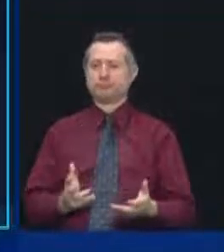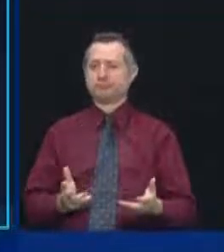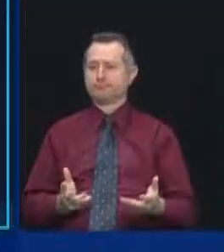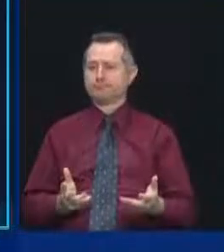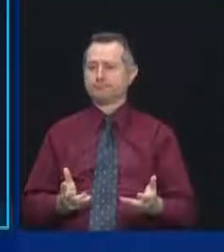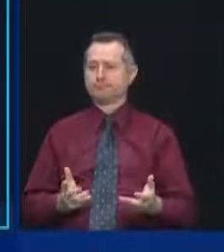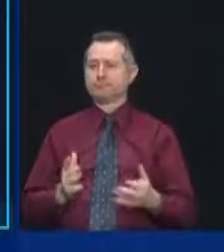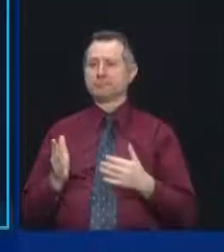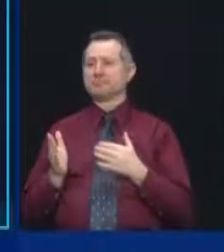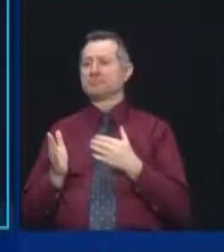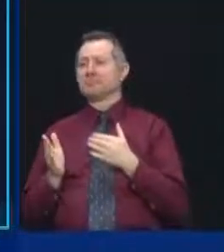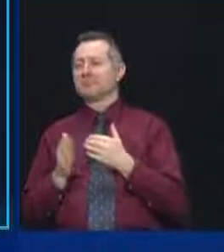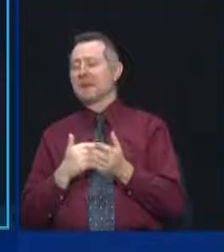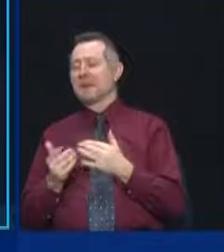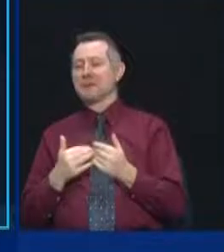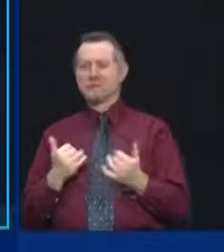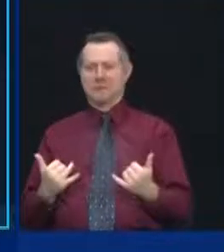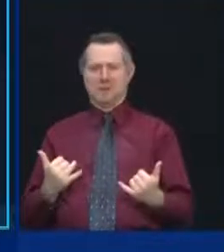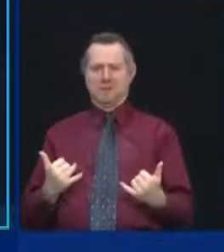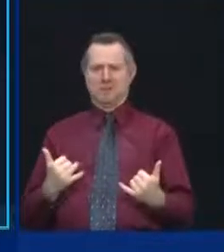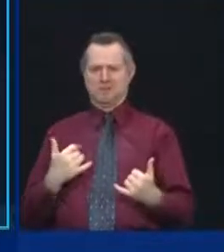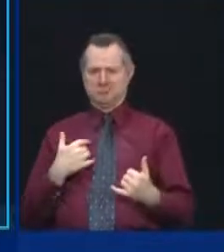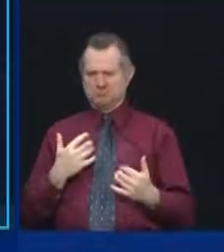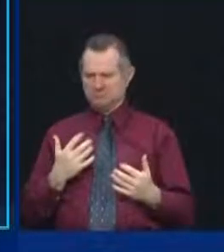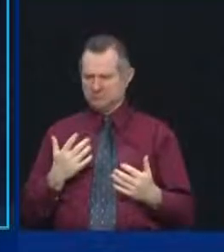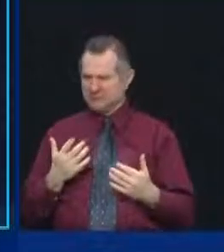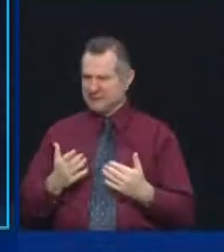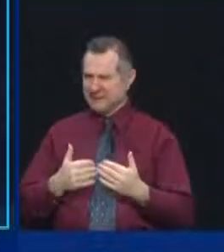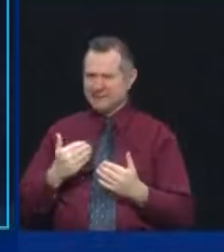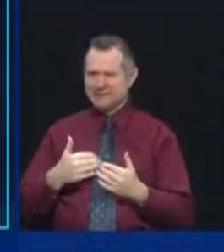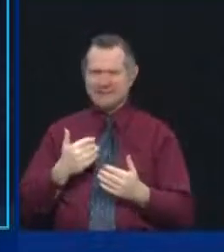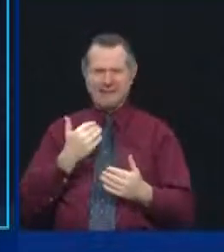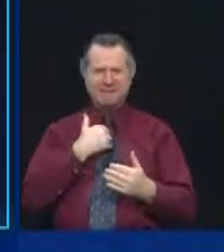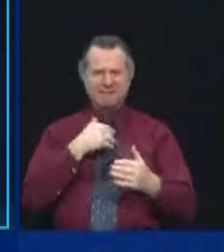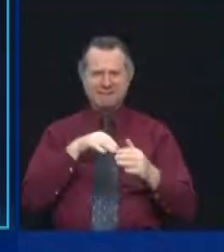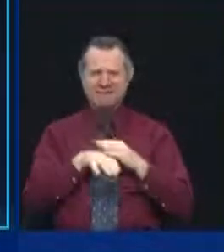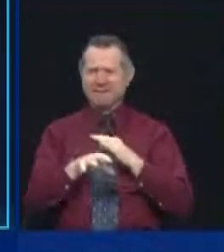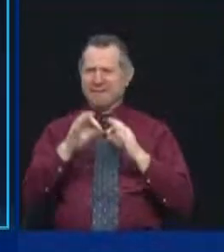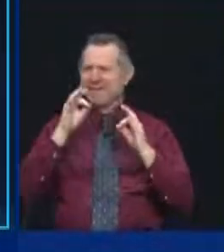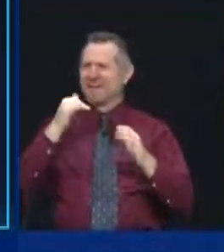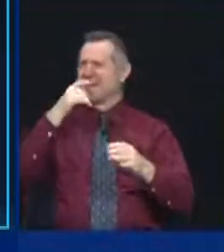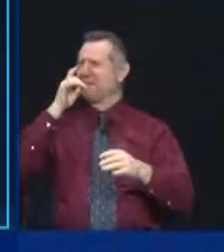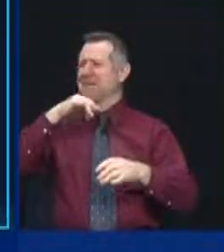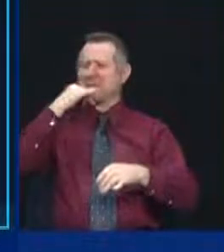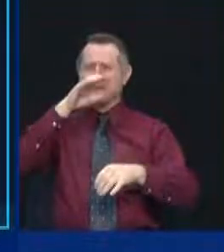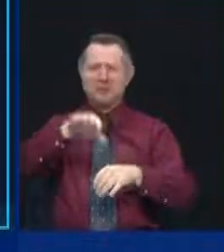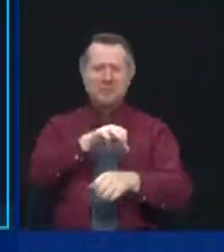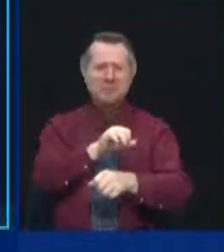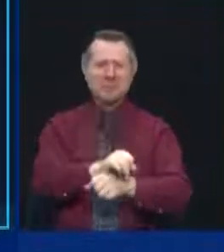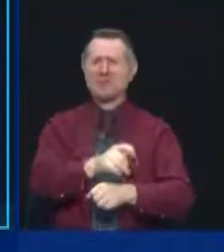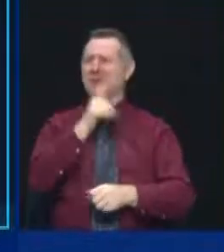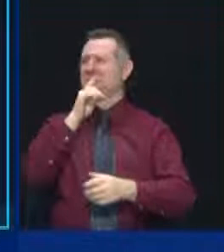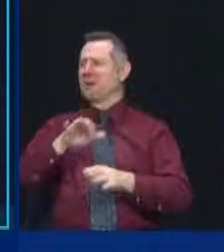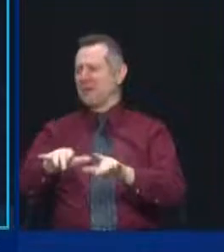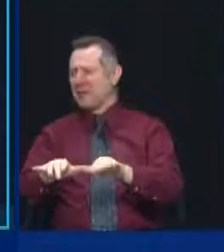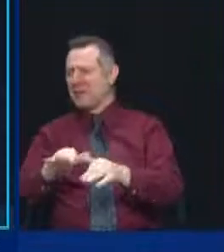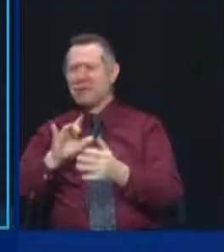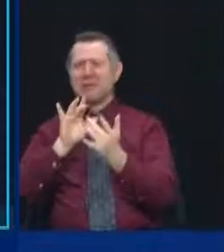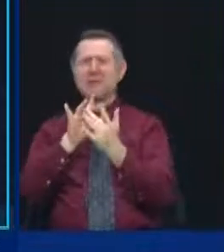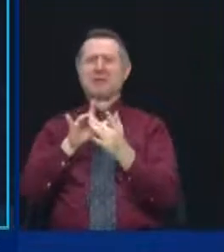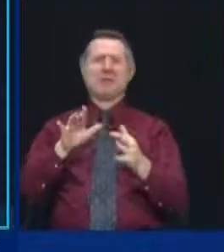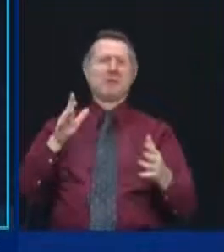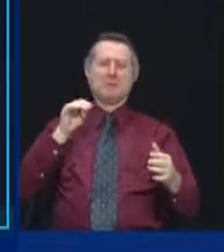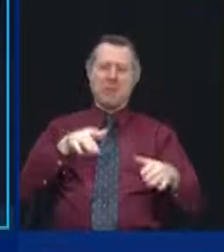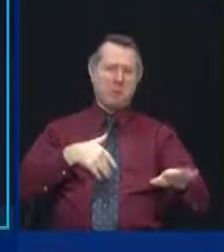easier to get vaccinated. You don't have to make an appointment. It's walk-in. Everybody is